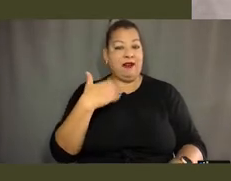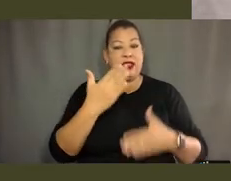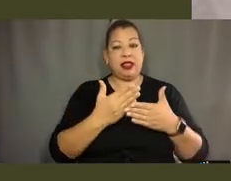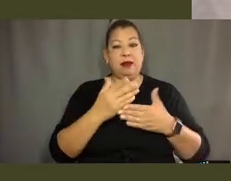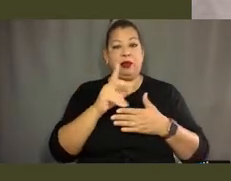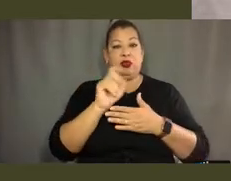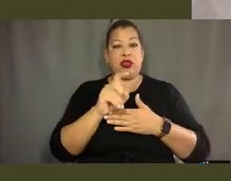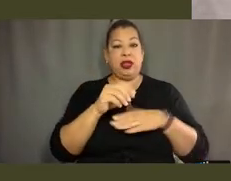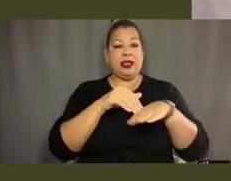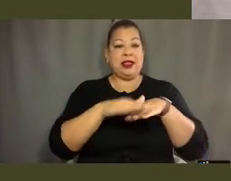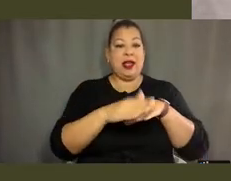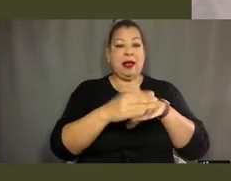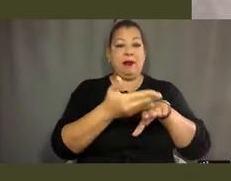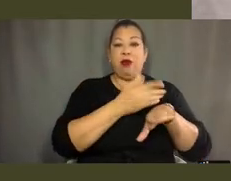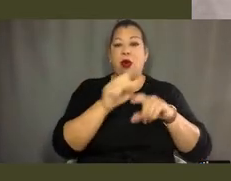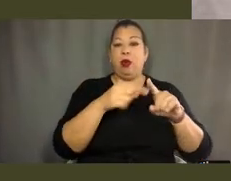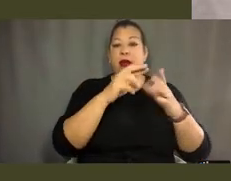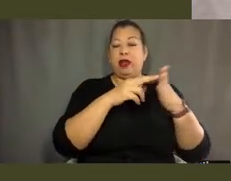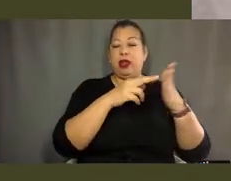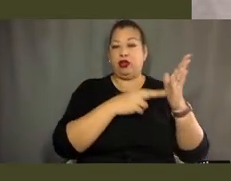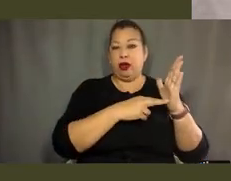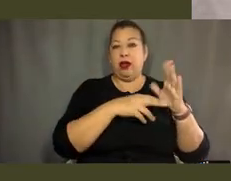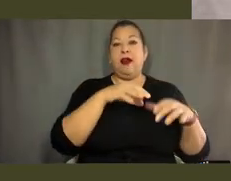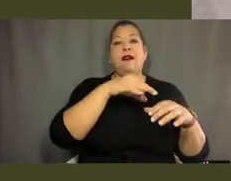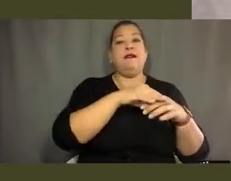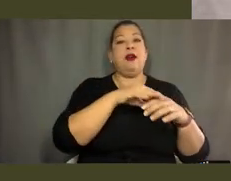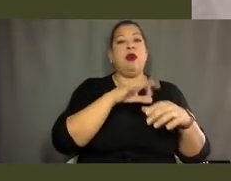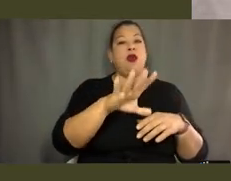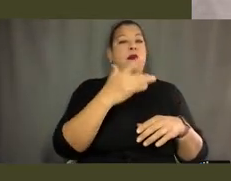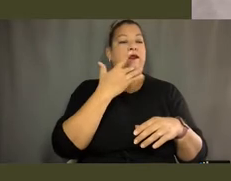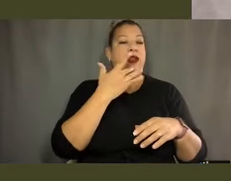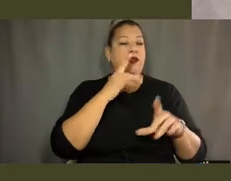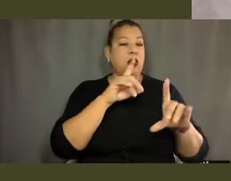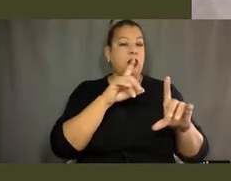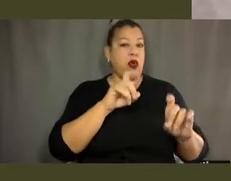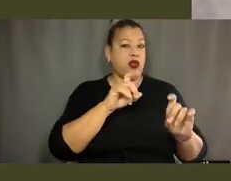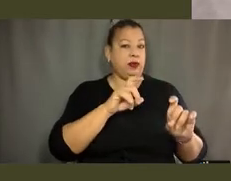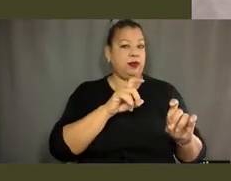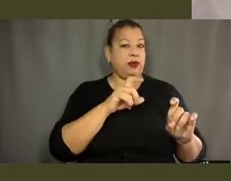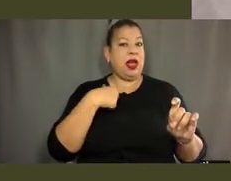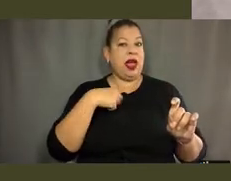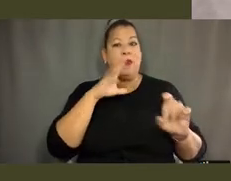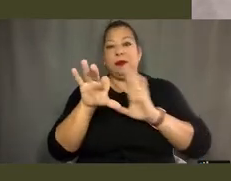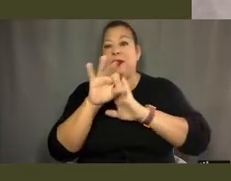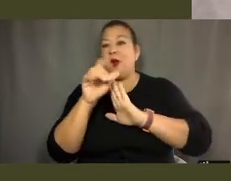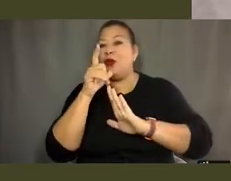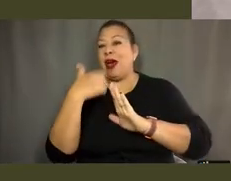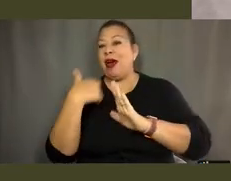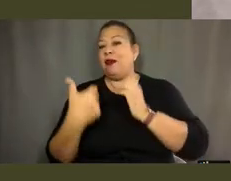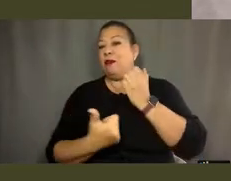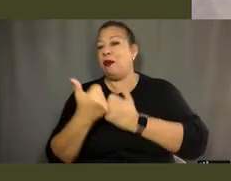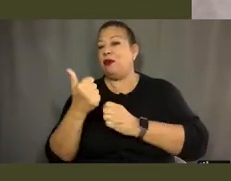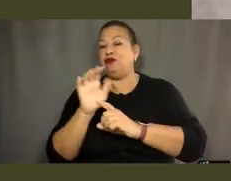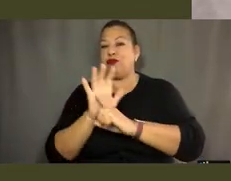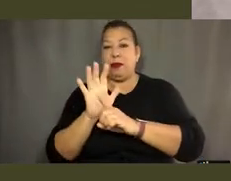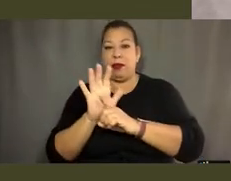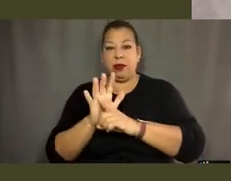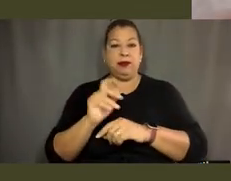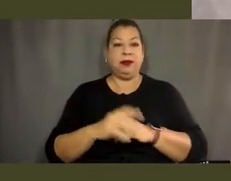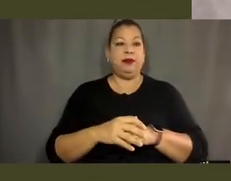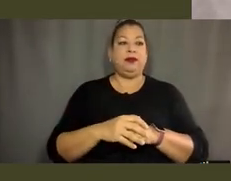they registered. Please vote for your favourites. I'll be trying to go to the ones with the most votes first. Now, as you know,